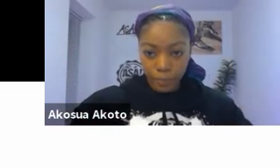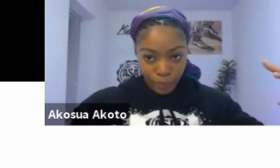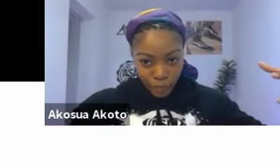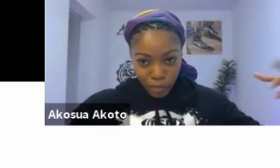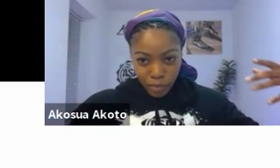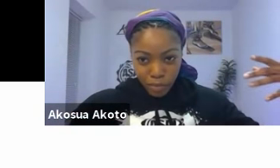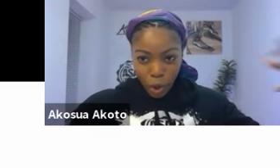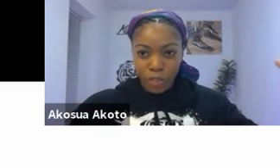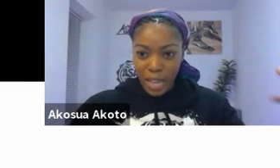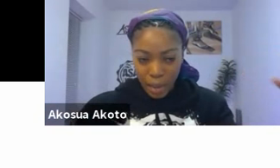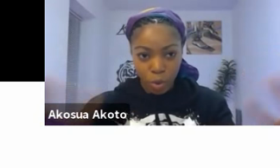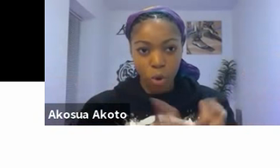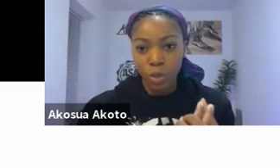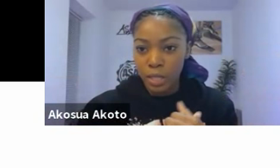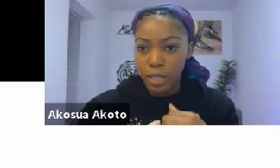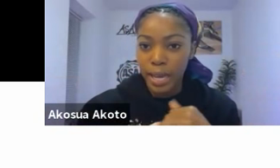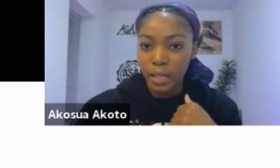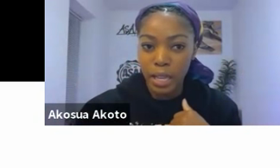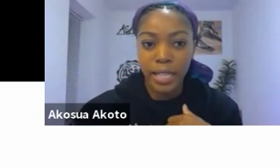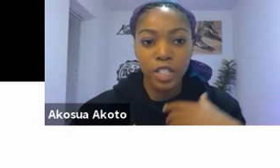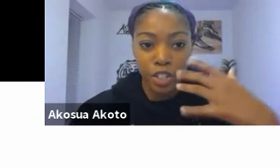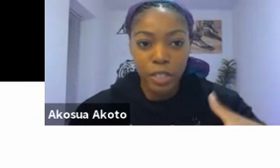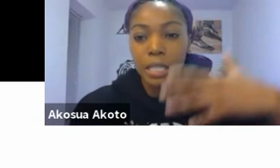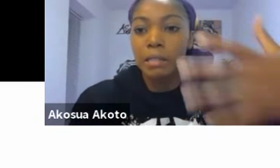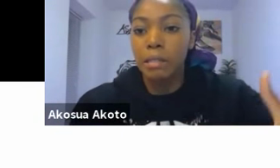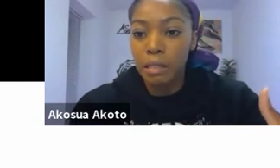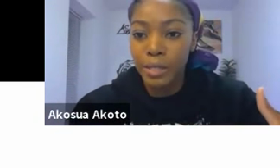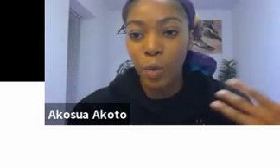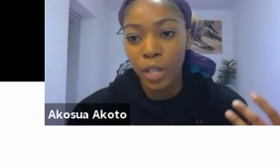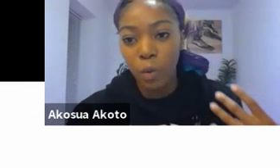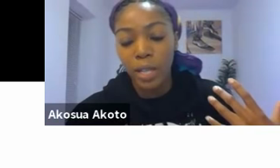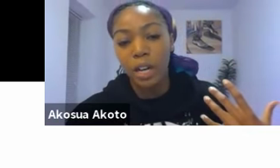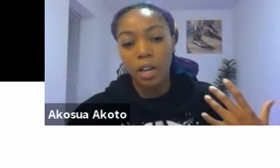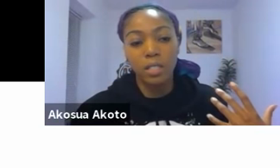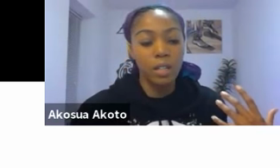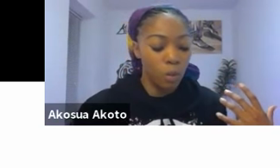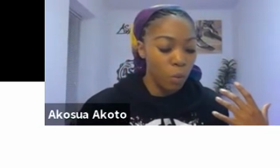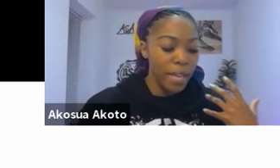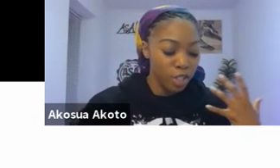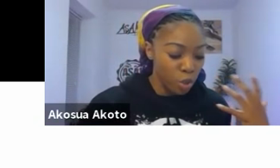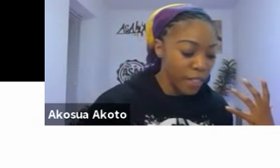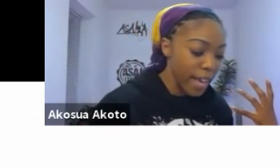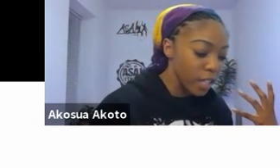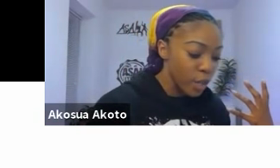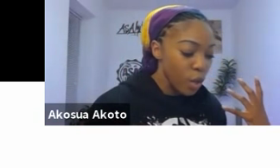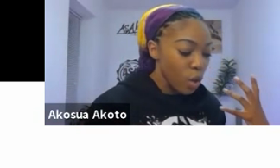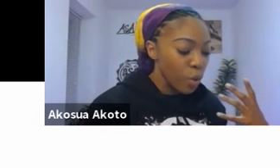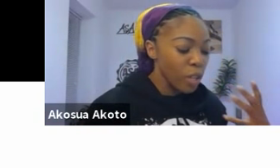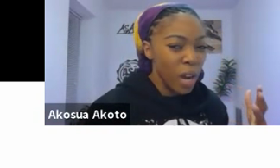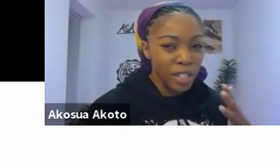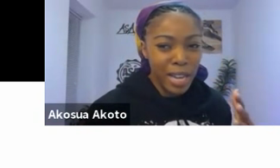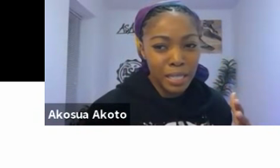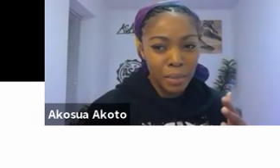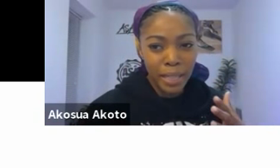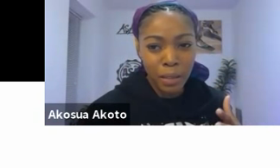of, over time, you hold on to that and it turns into this. So we don't want to also make sure that we